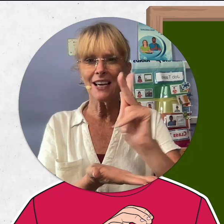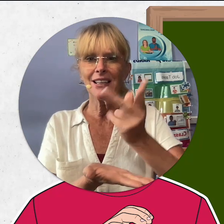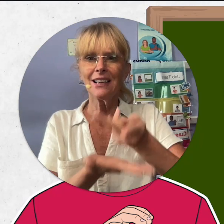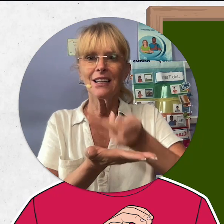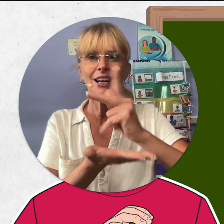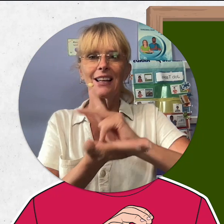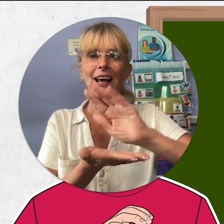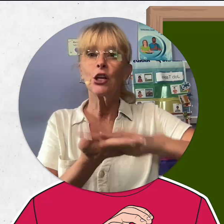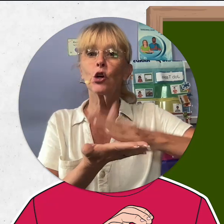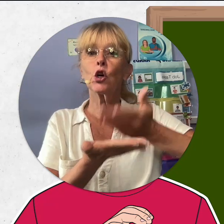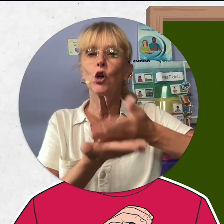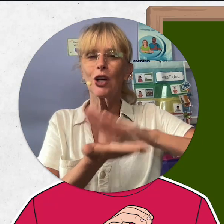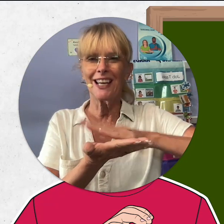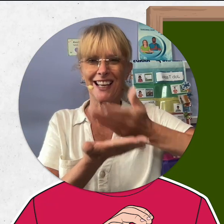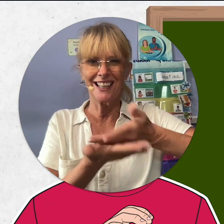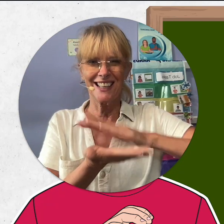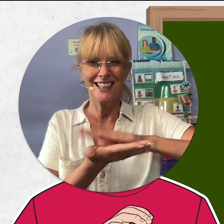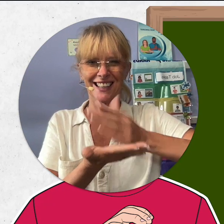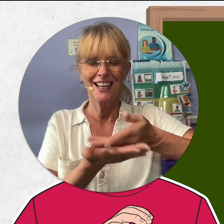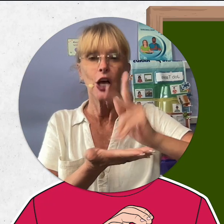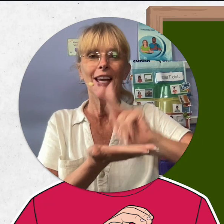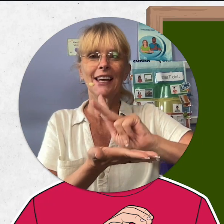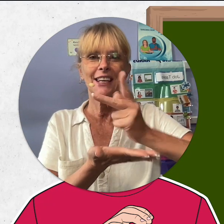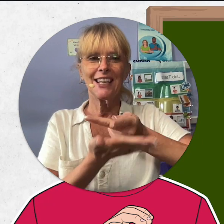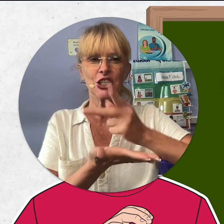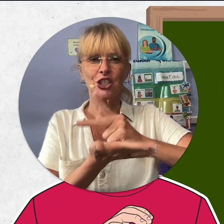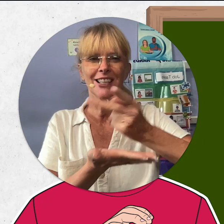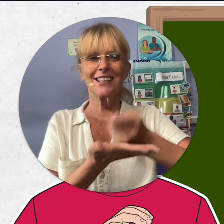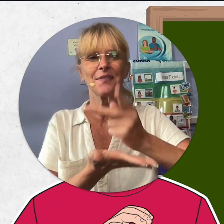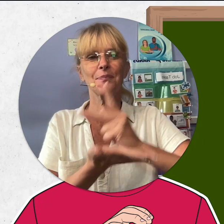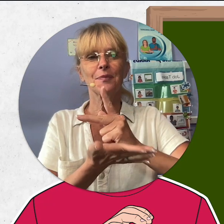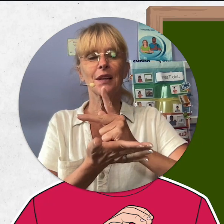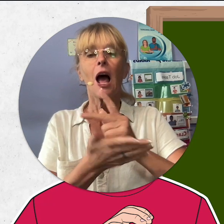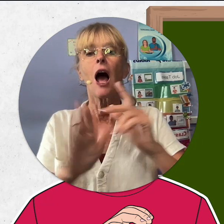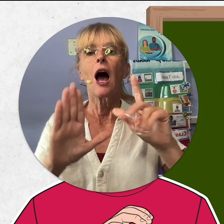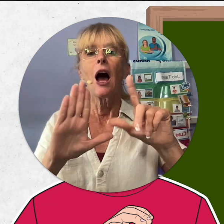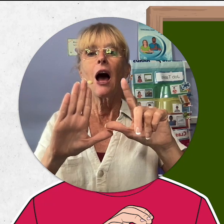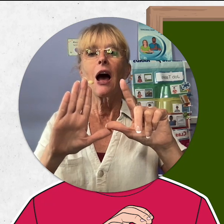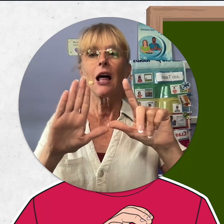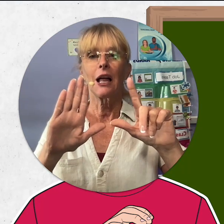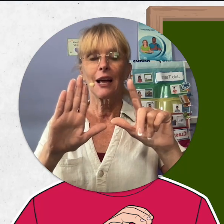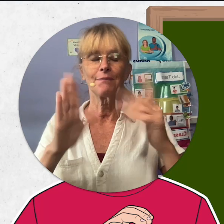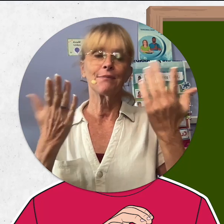K hand, like you're cooking. Kitchen.